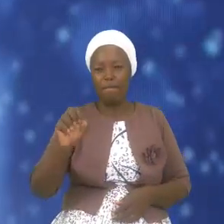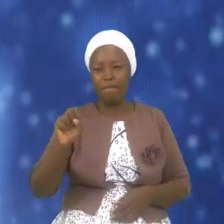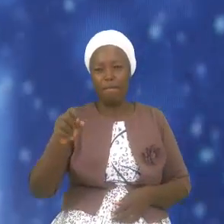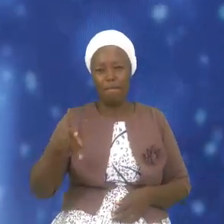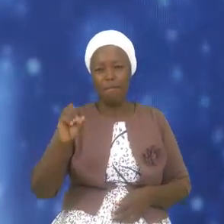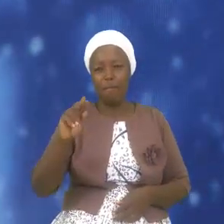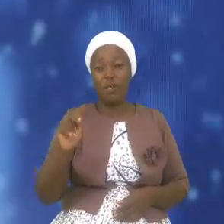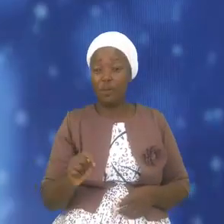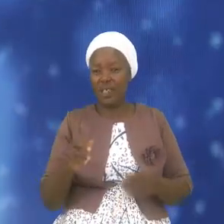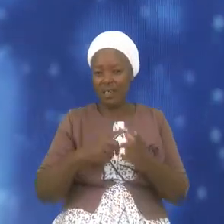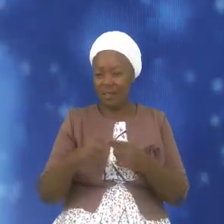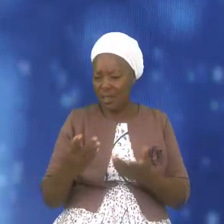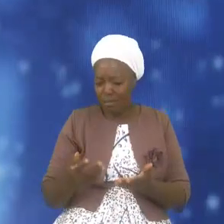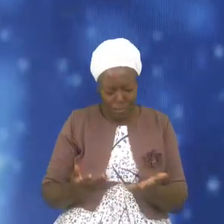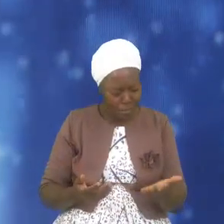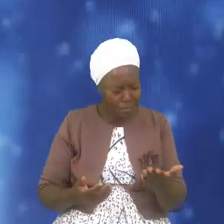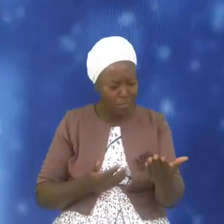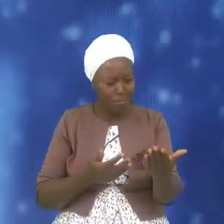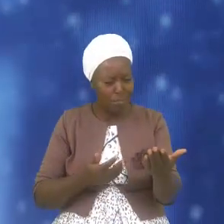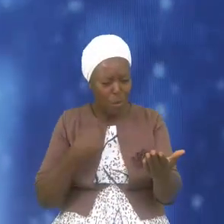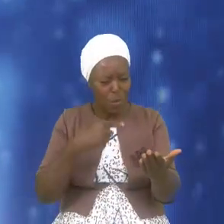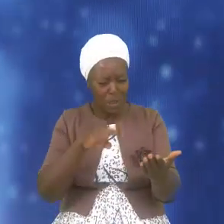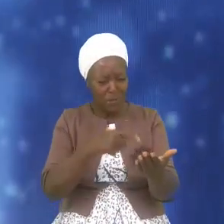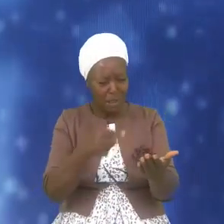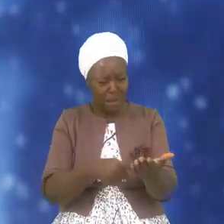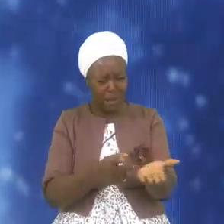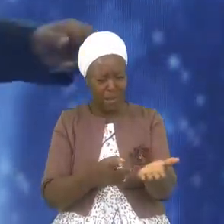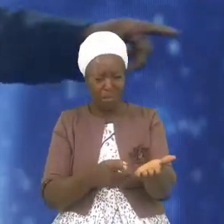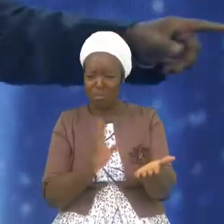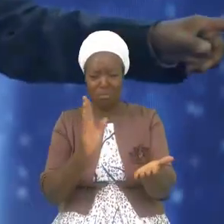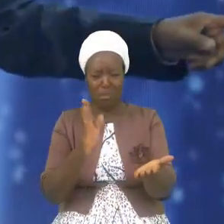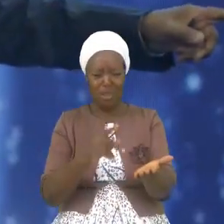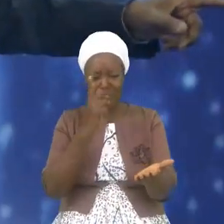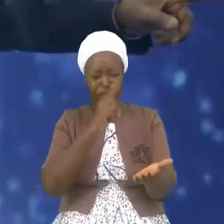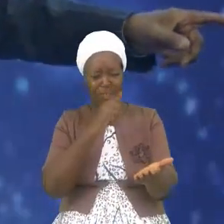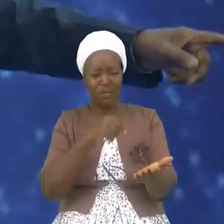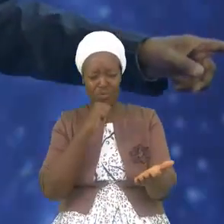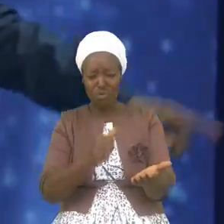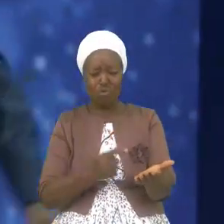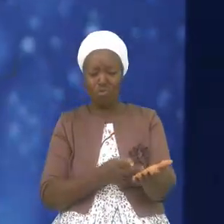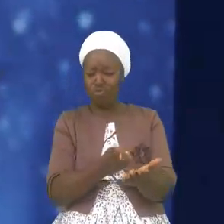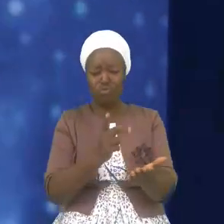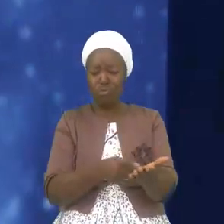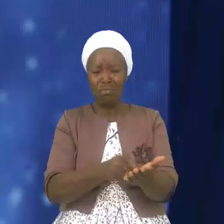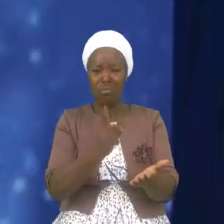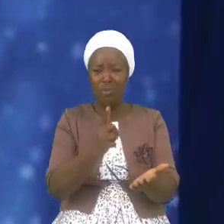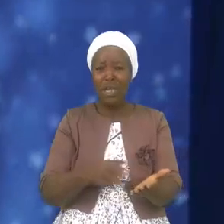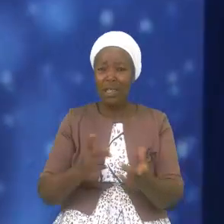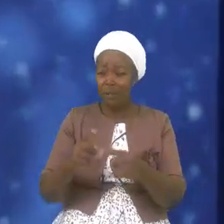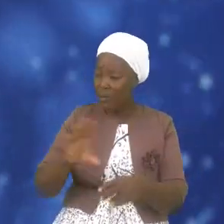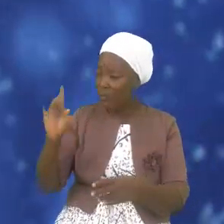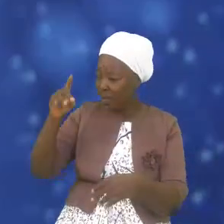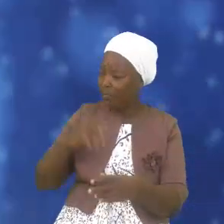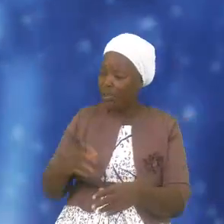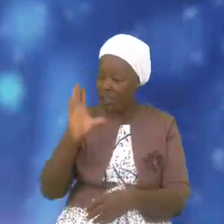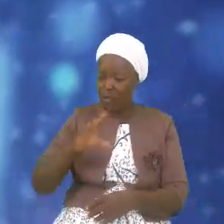down those people issuing days of a passport. Come on here. And they lock the fellow up. But